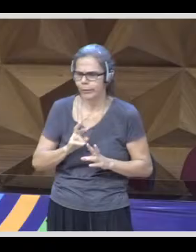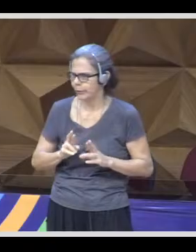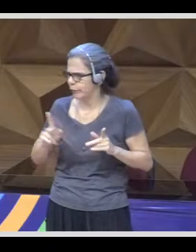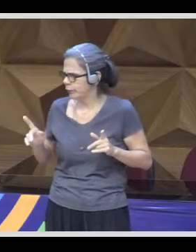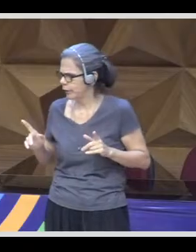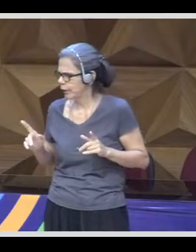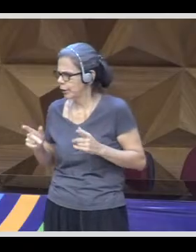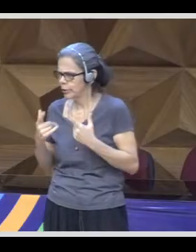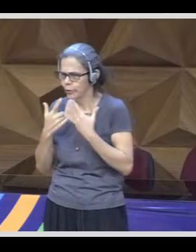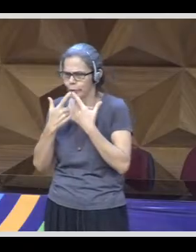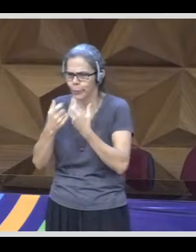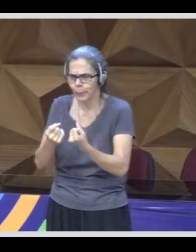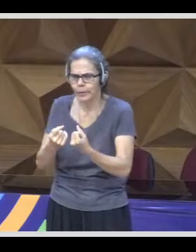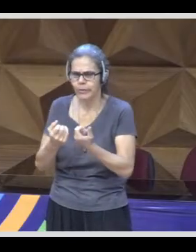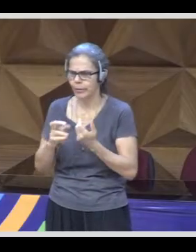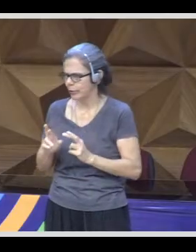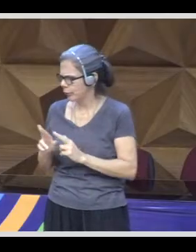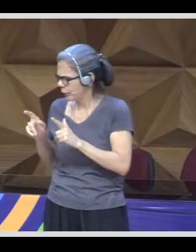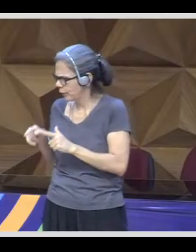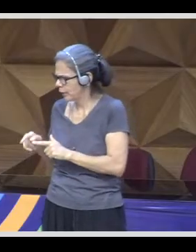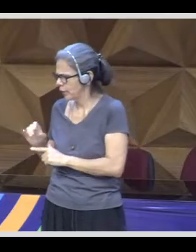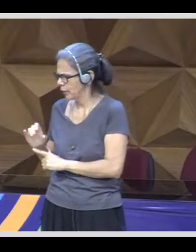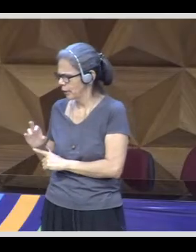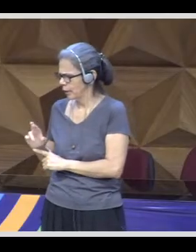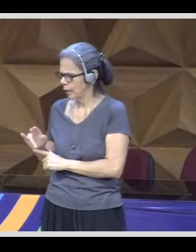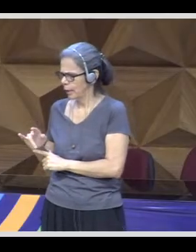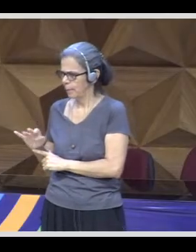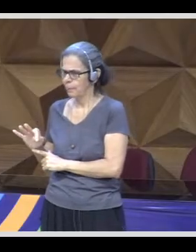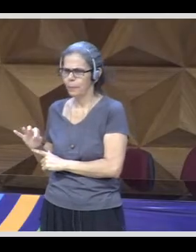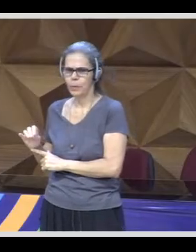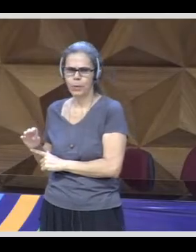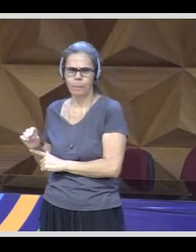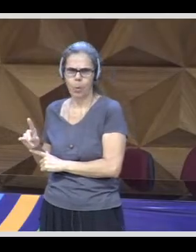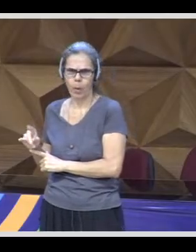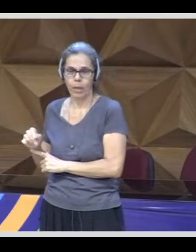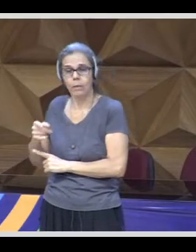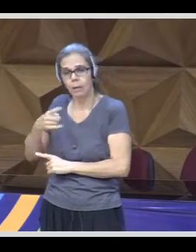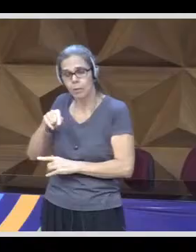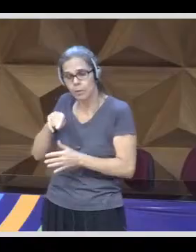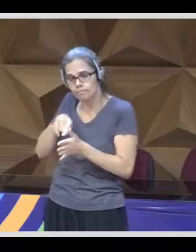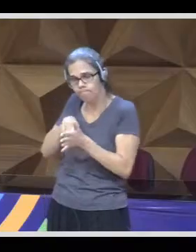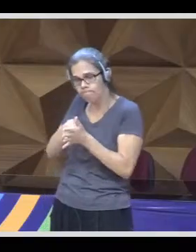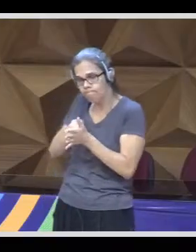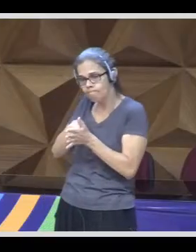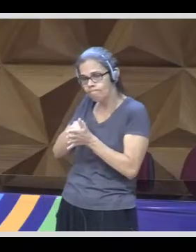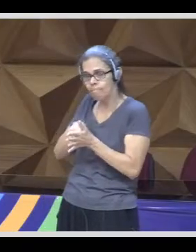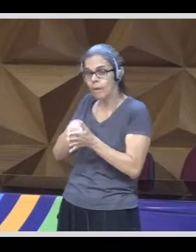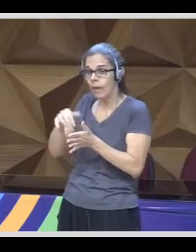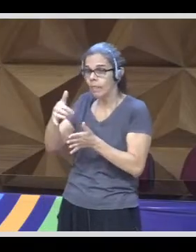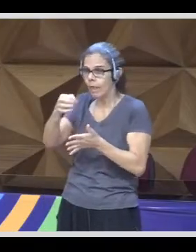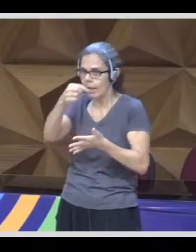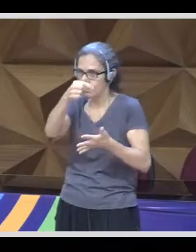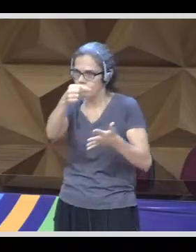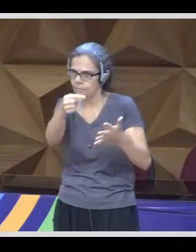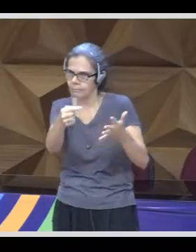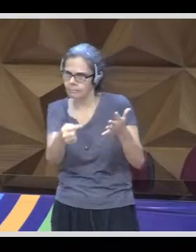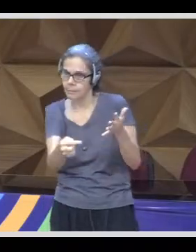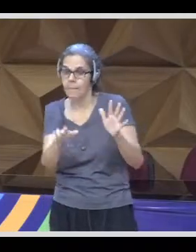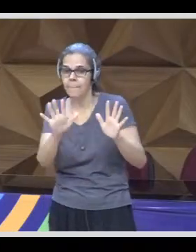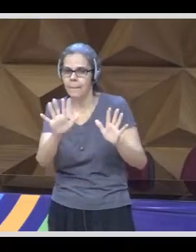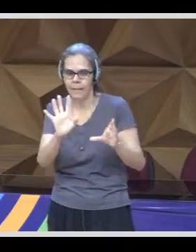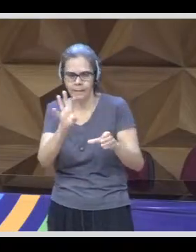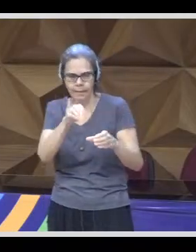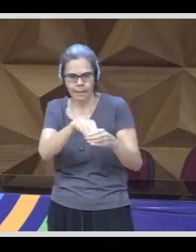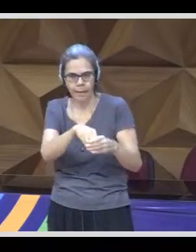analyzed. And even in the same group at the same time, meaning the same context of what was happening, users may exhibit